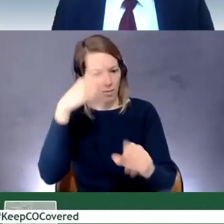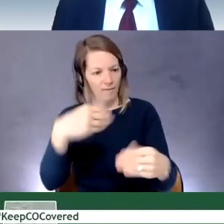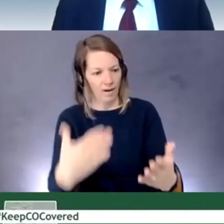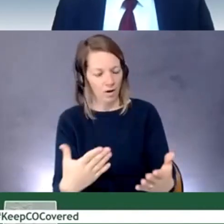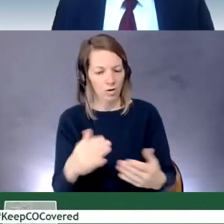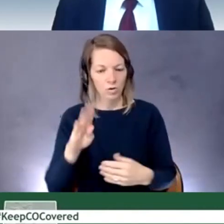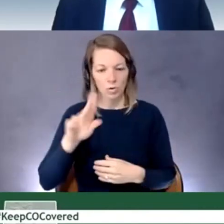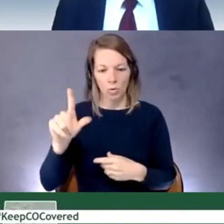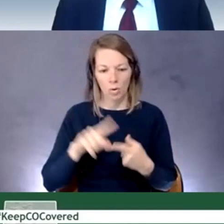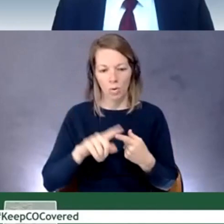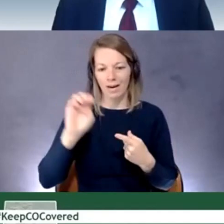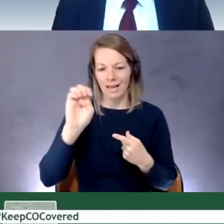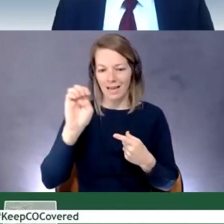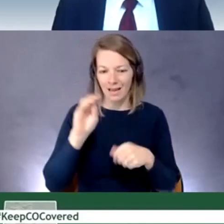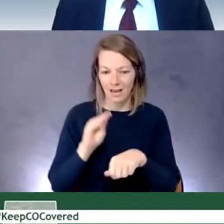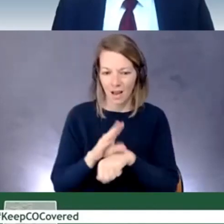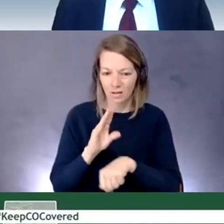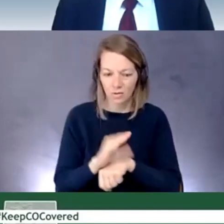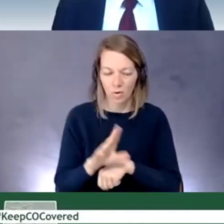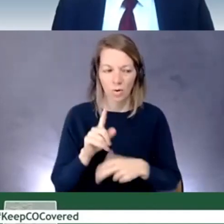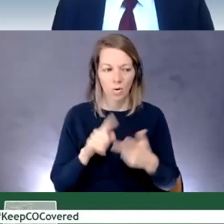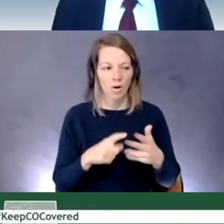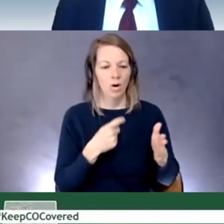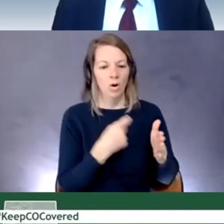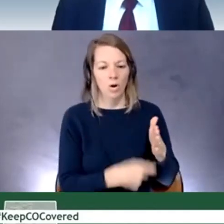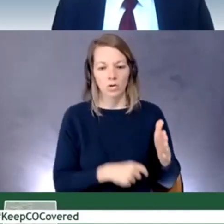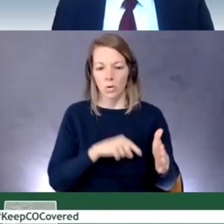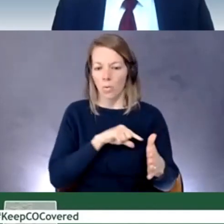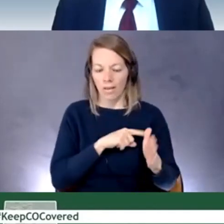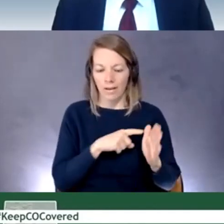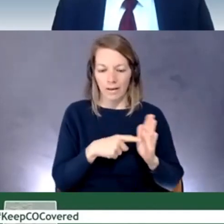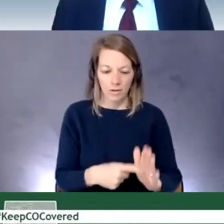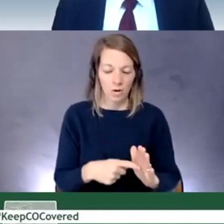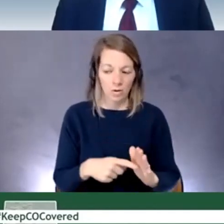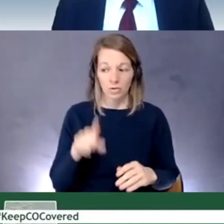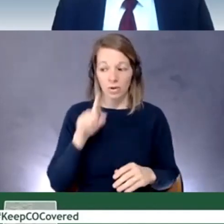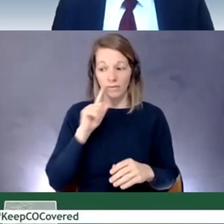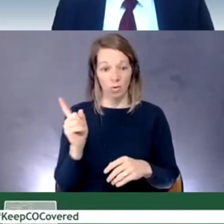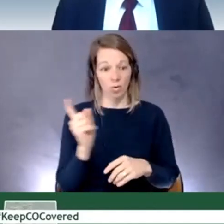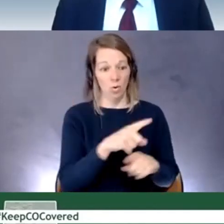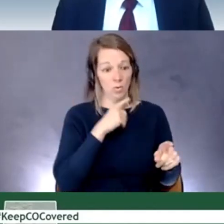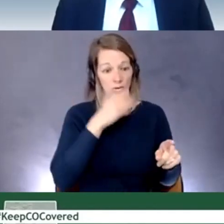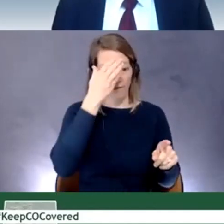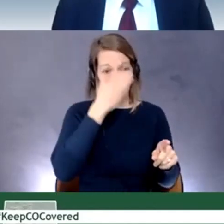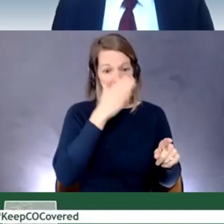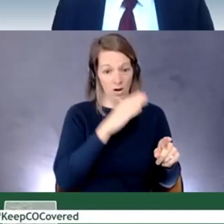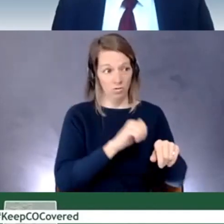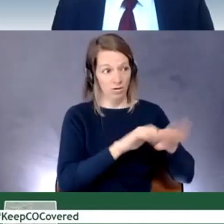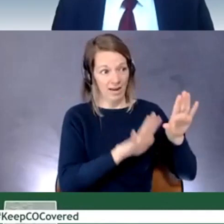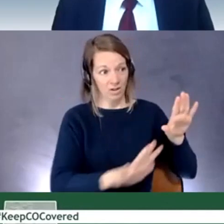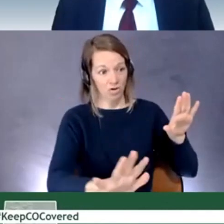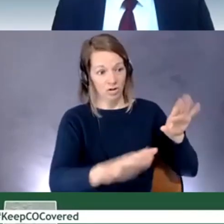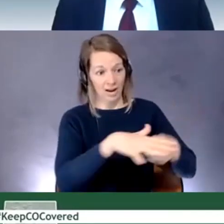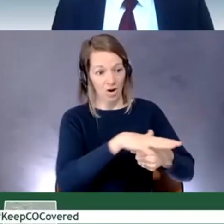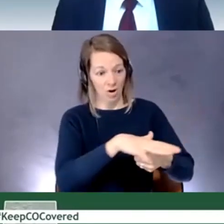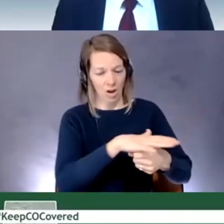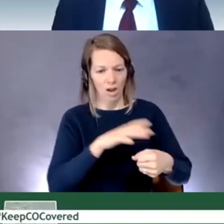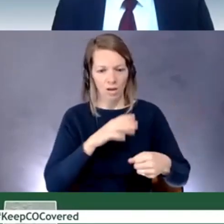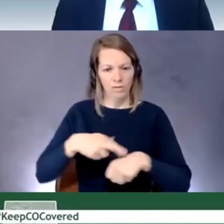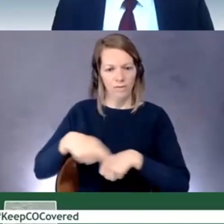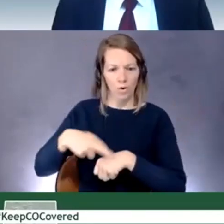or e-consults or cost and quality indicators. So when care has to go to the front range, they know where to refer it, where the outcome is better for